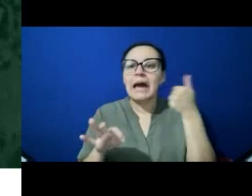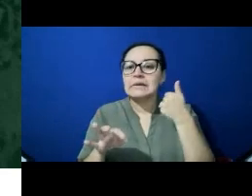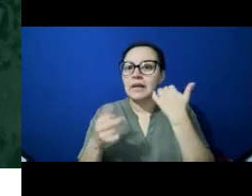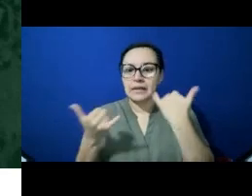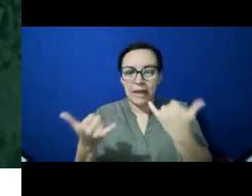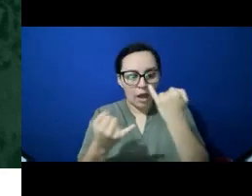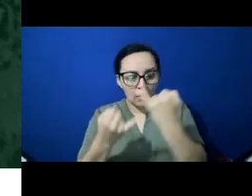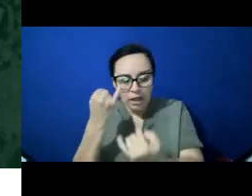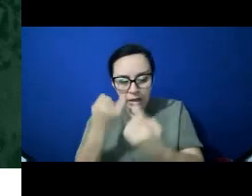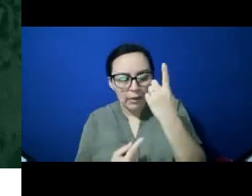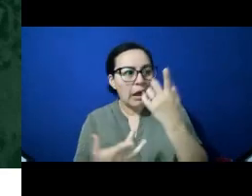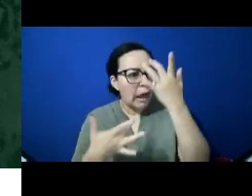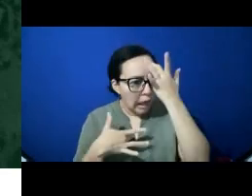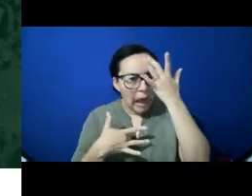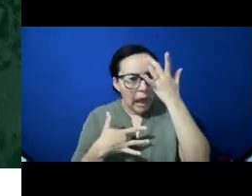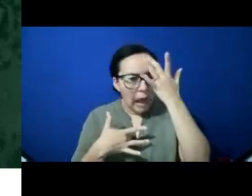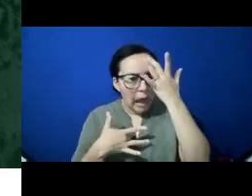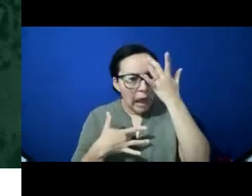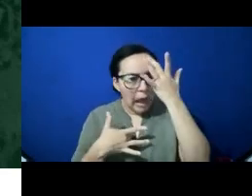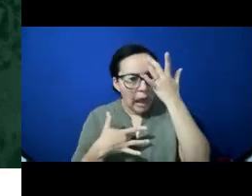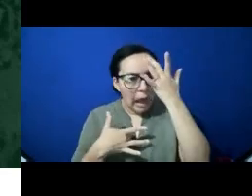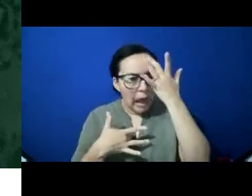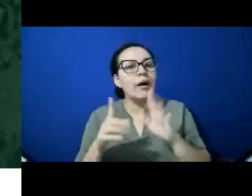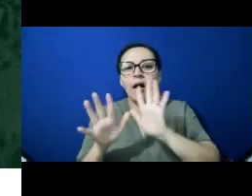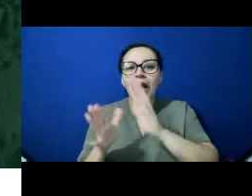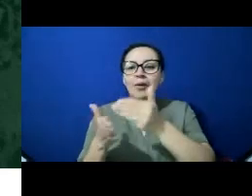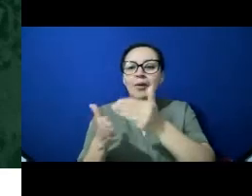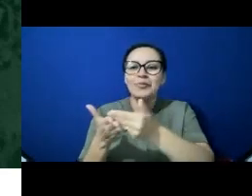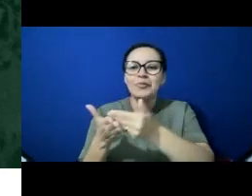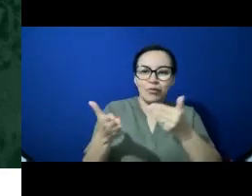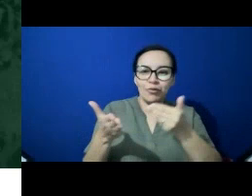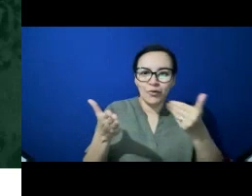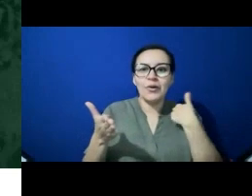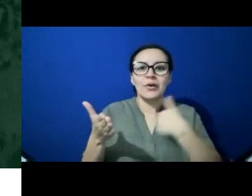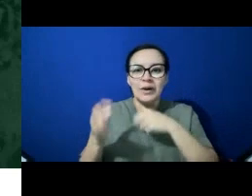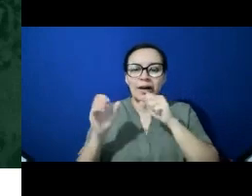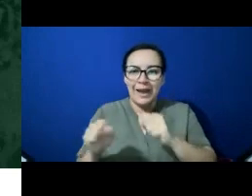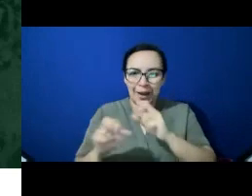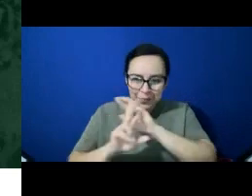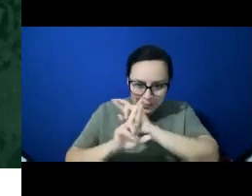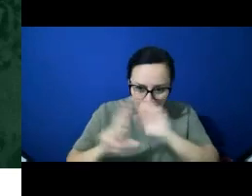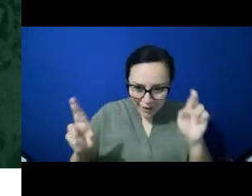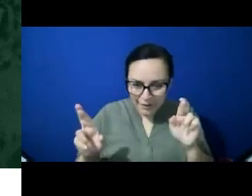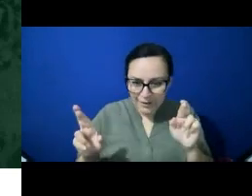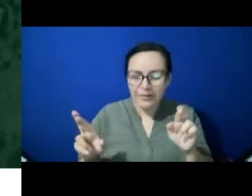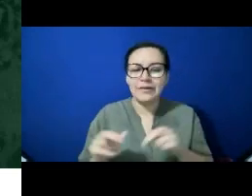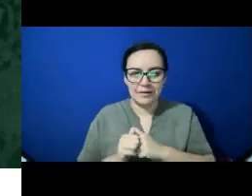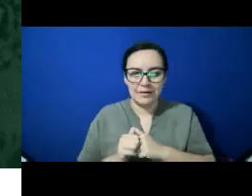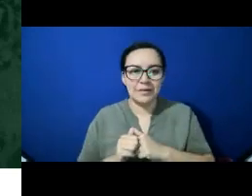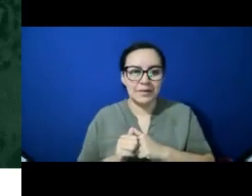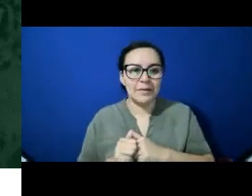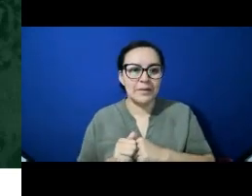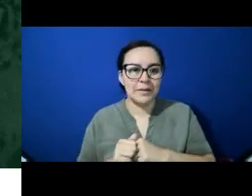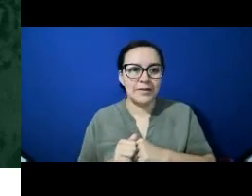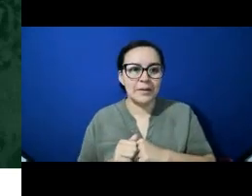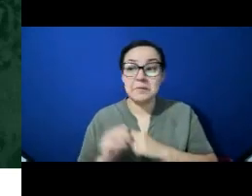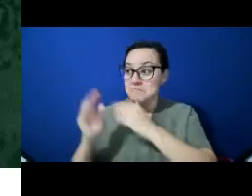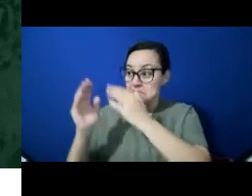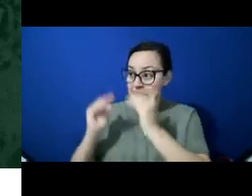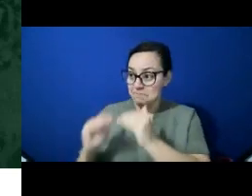of what we want to do is to offer prevention, how prevention is key to be able to handle all of